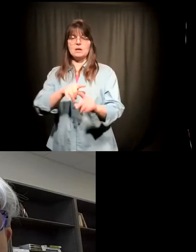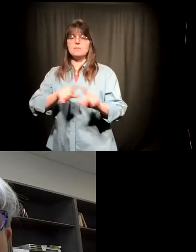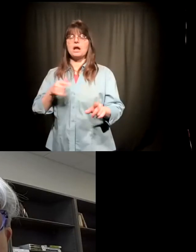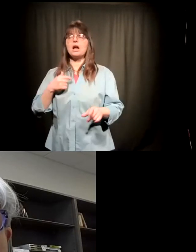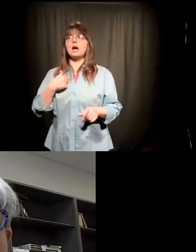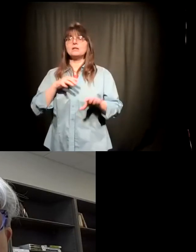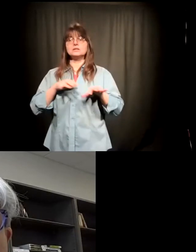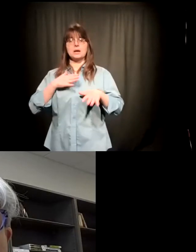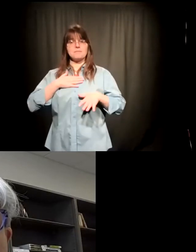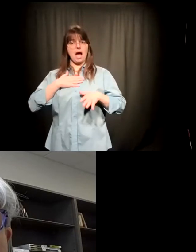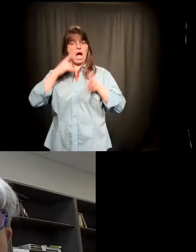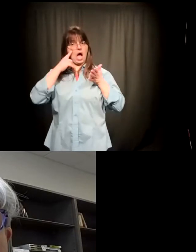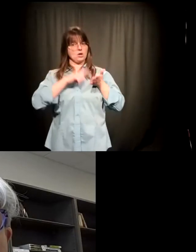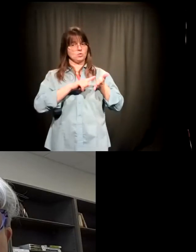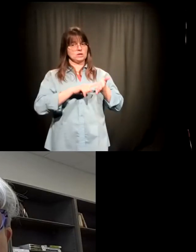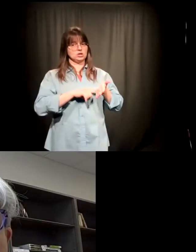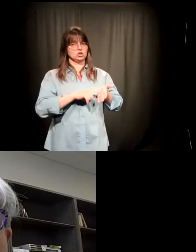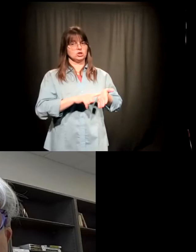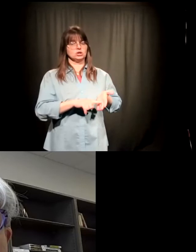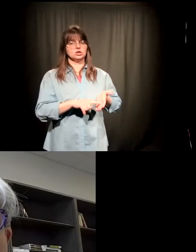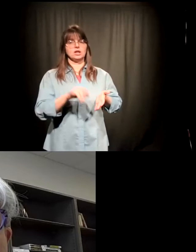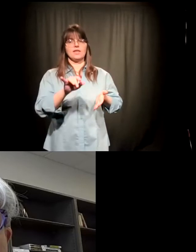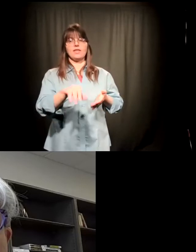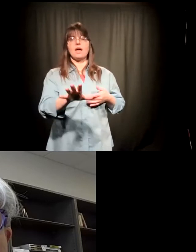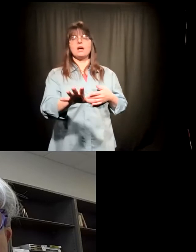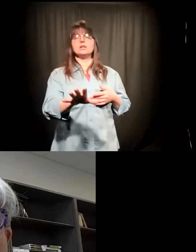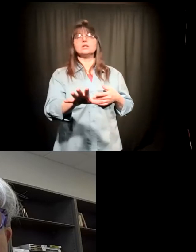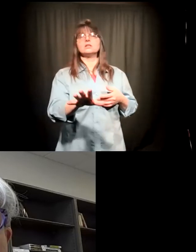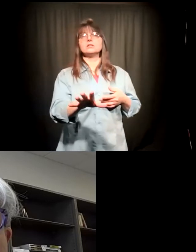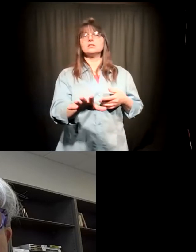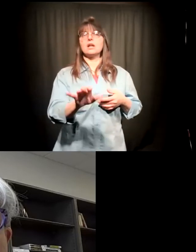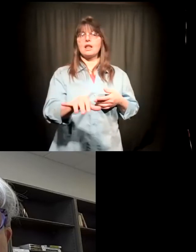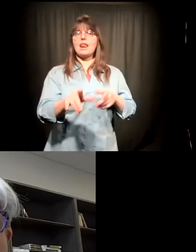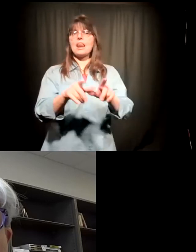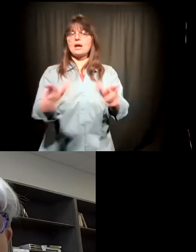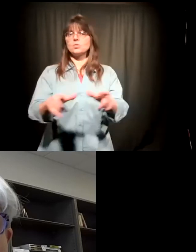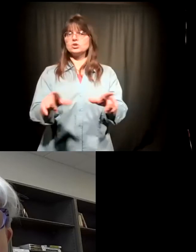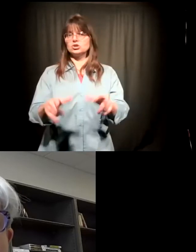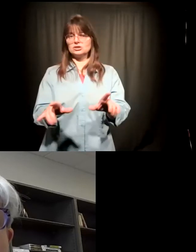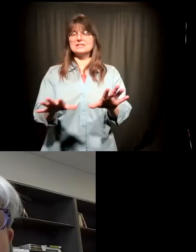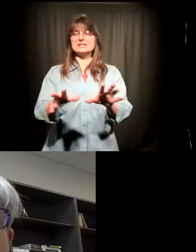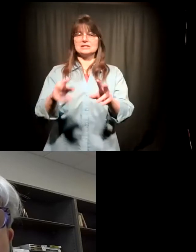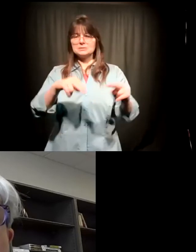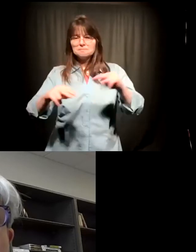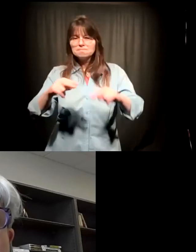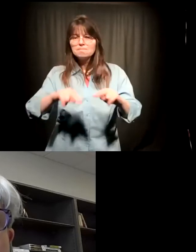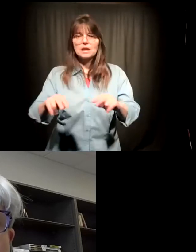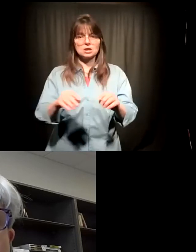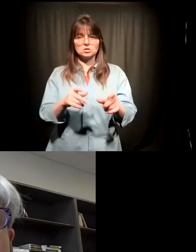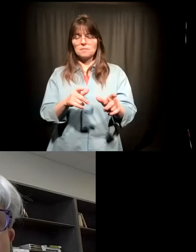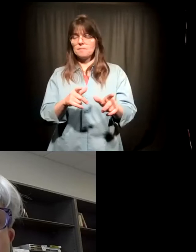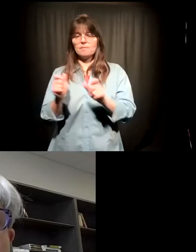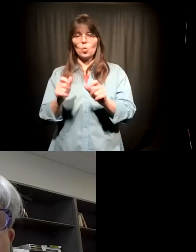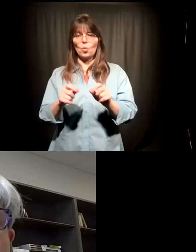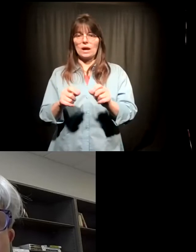sad that they didn't make it into the book, even though I know that in terms of art and composition. They didn't really belong